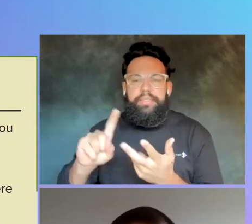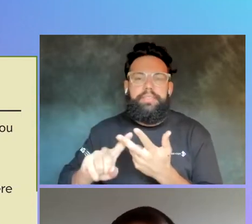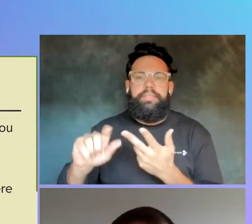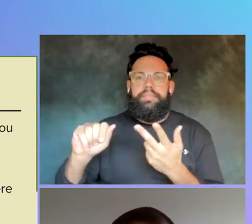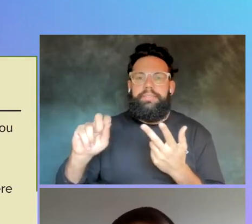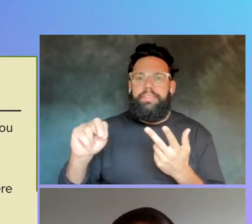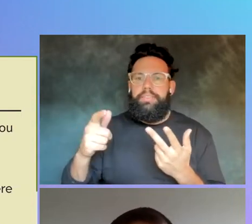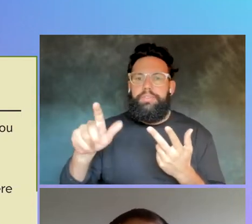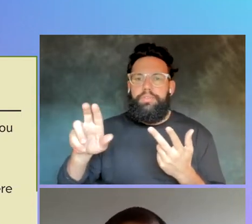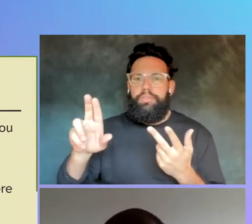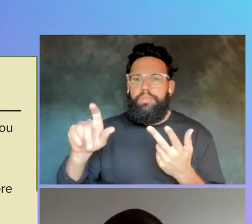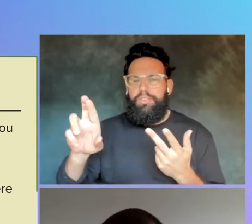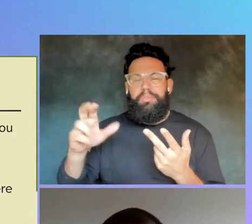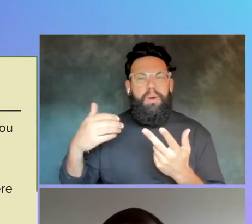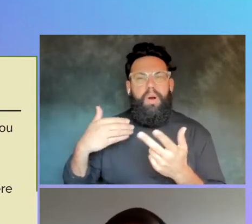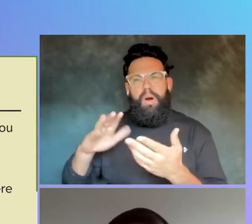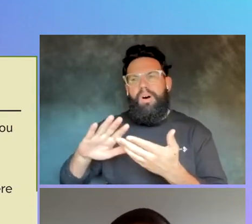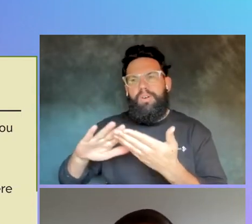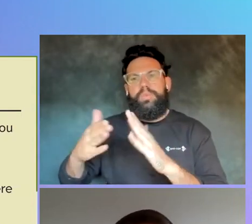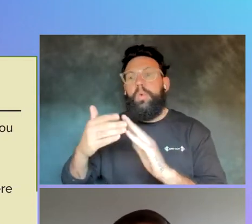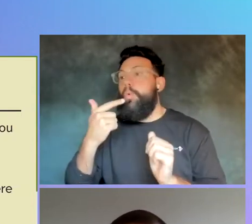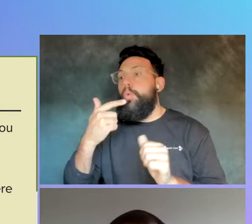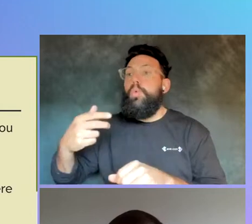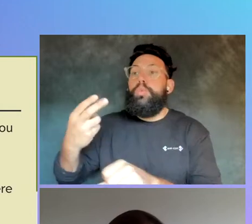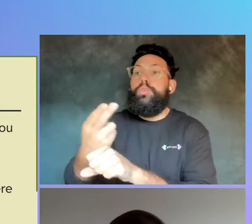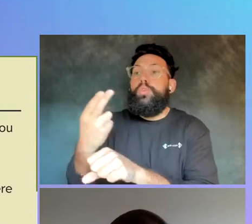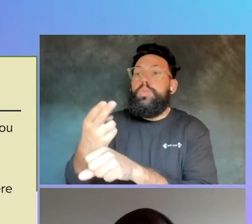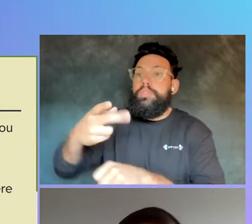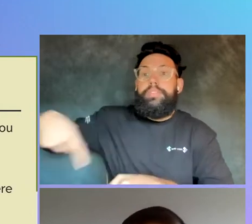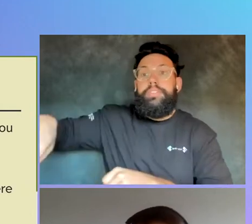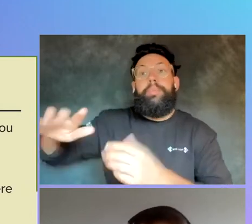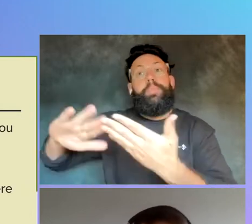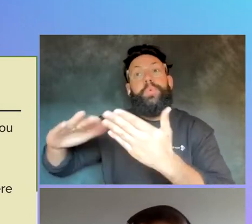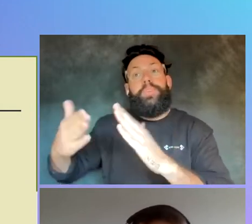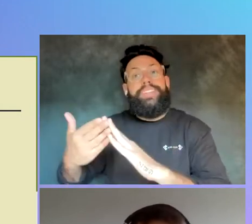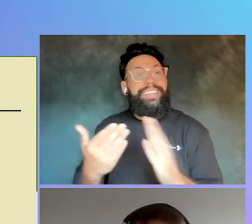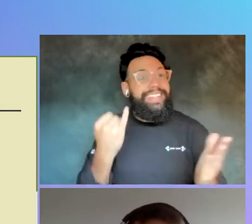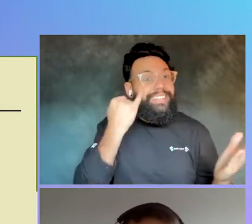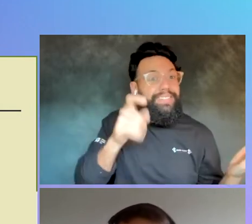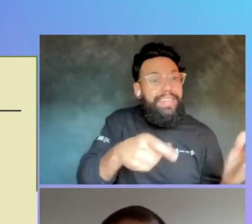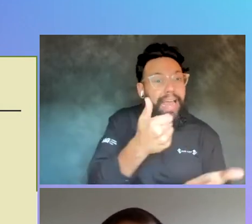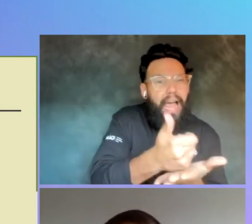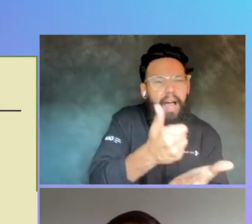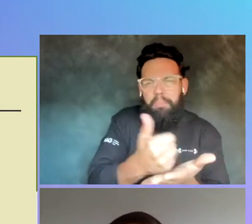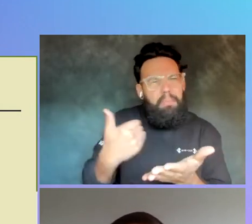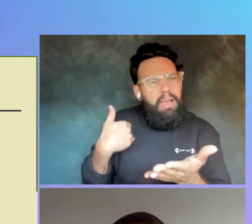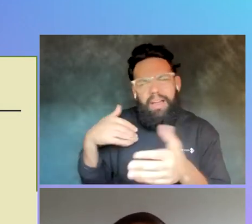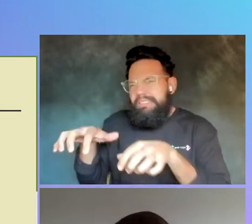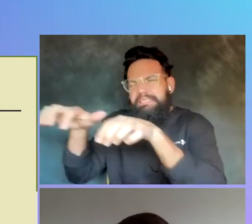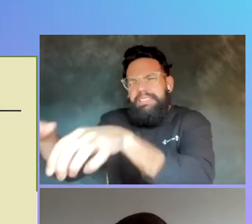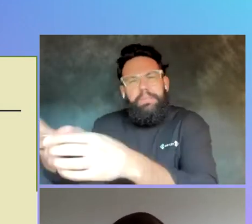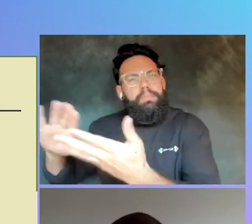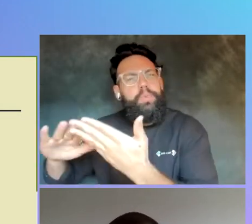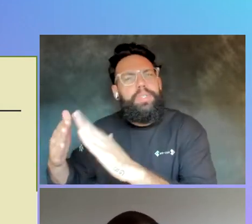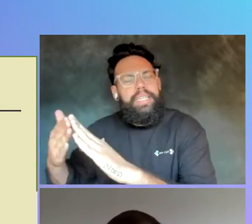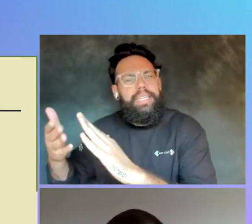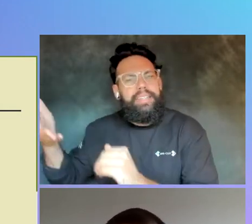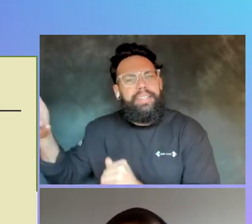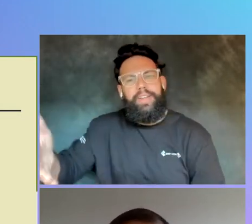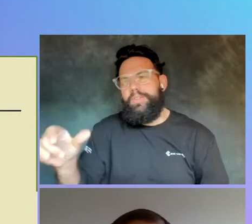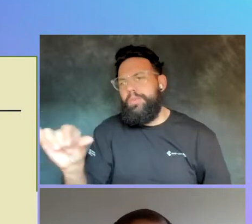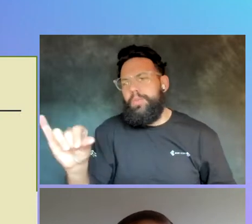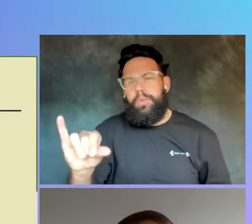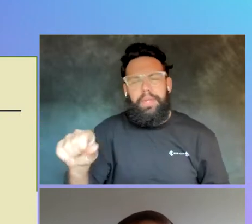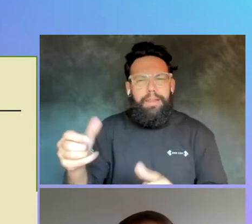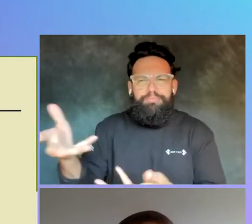community support for newer developments like Lit and Quick. So to start the setup